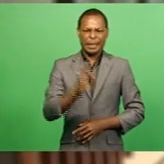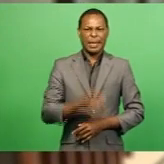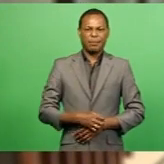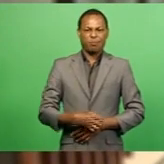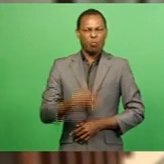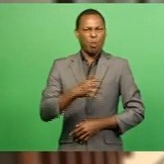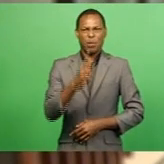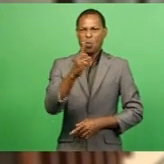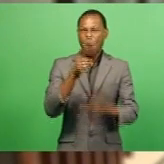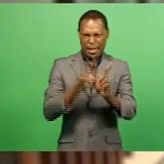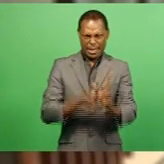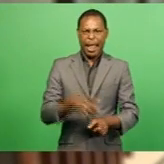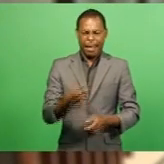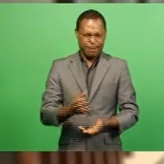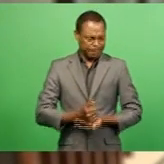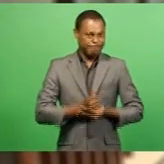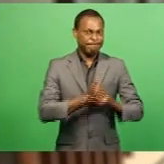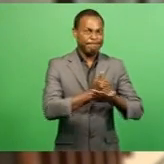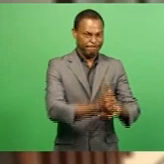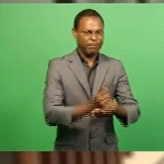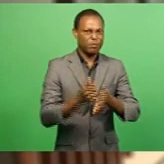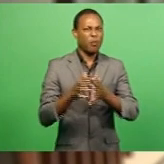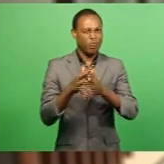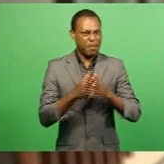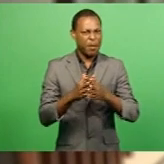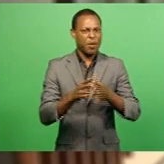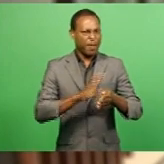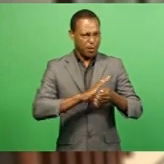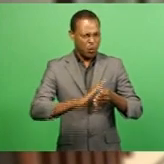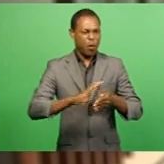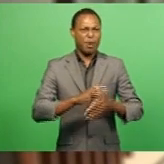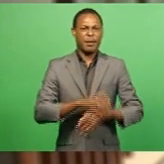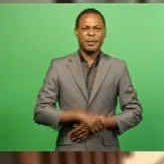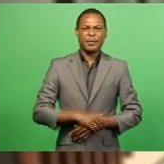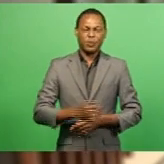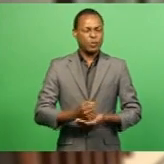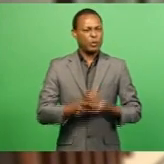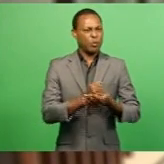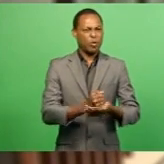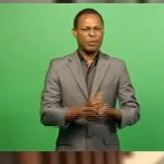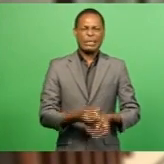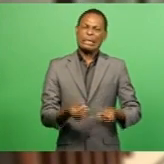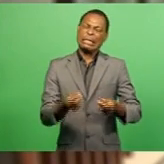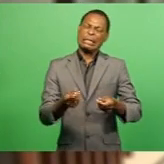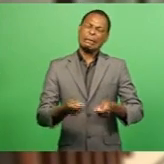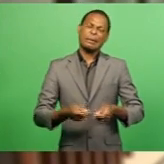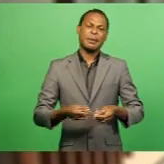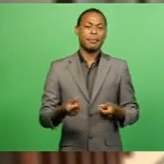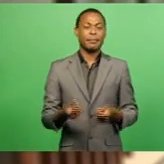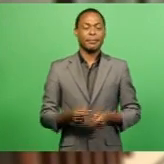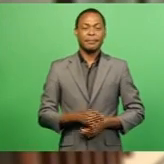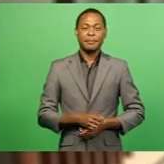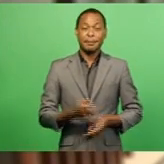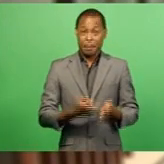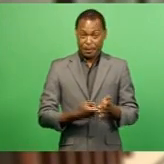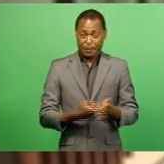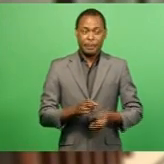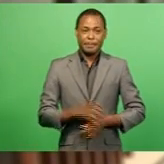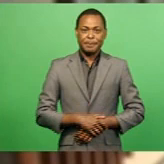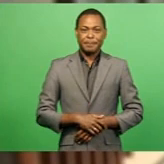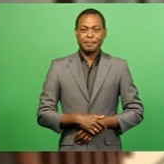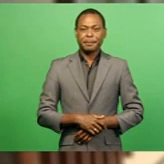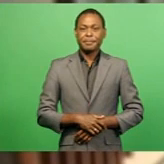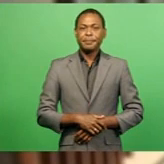year, providing support for the greenback despite the Federal Reserve's support for easy monetary policy. Elsewhere, the British pound